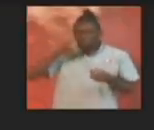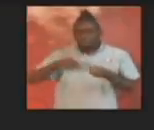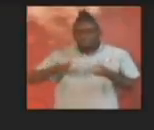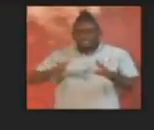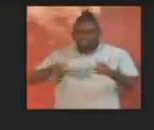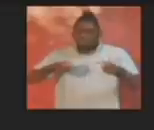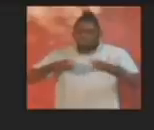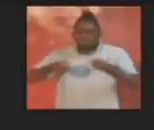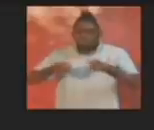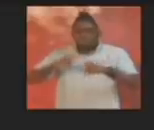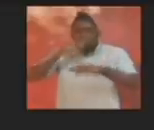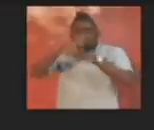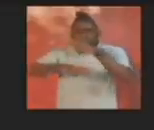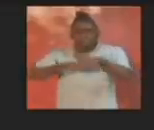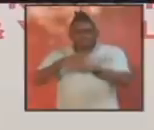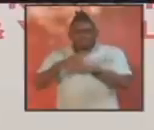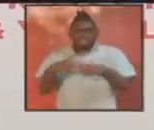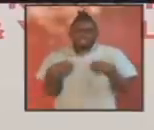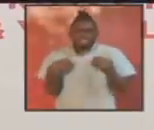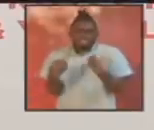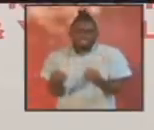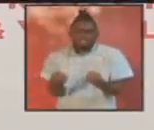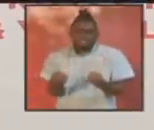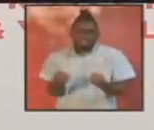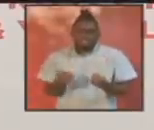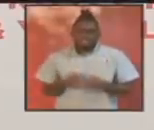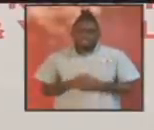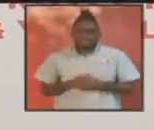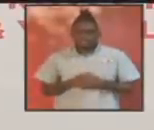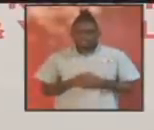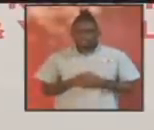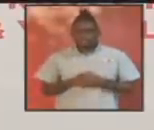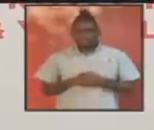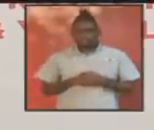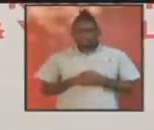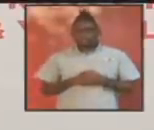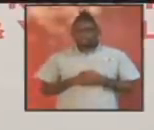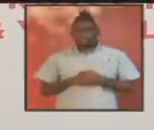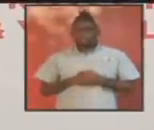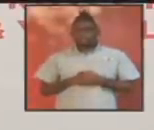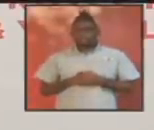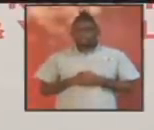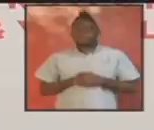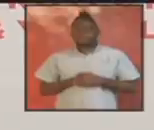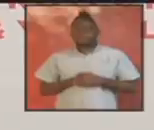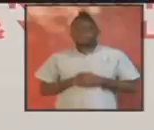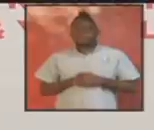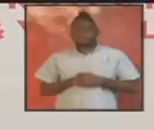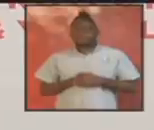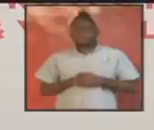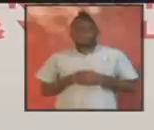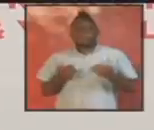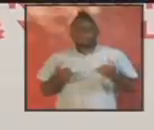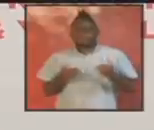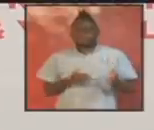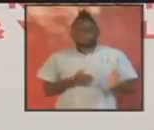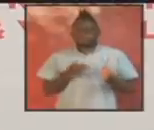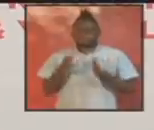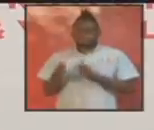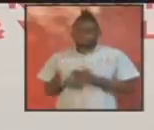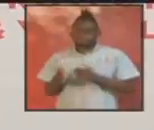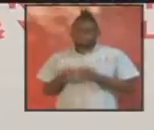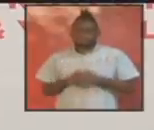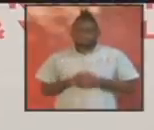running global health, really. And leading off from that audio file, we go now to a presentation